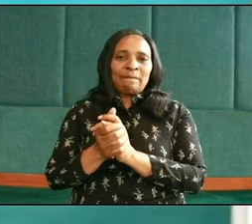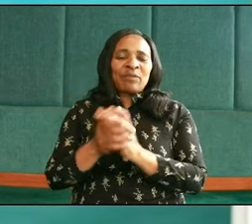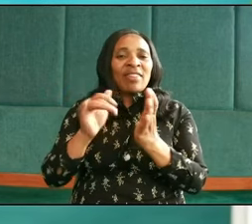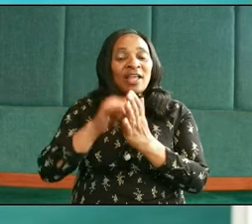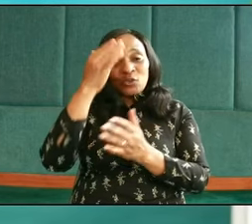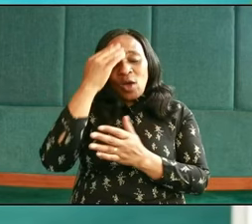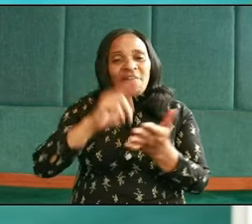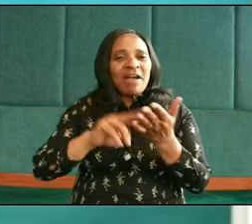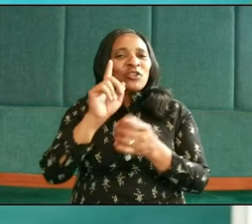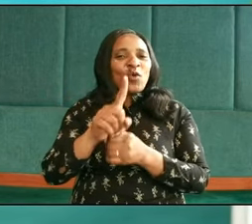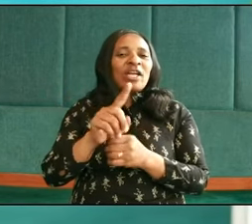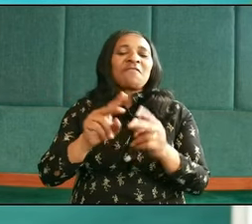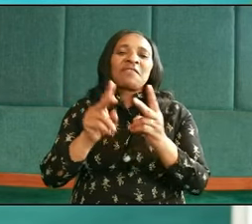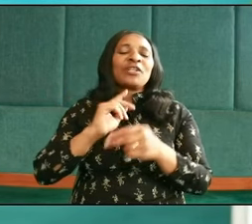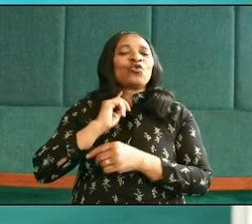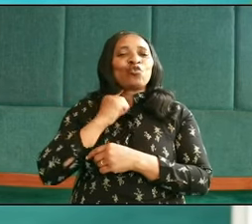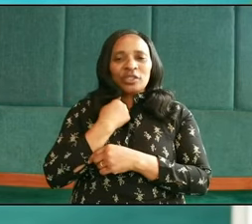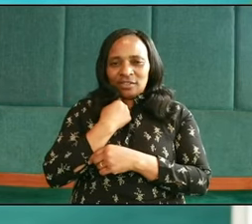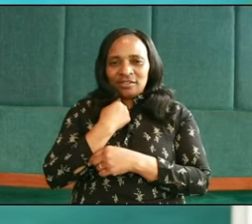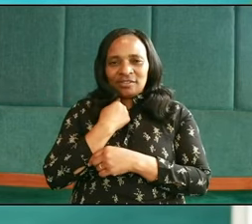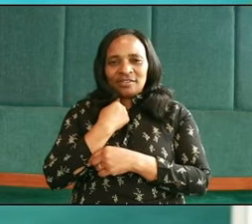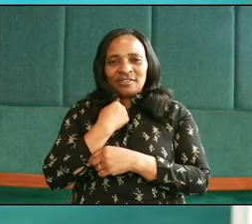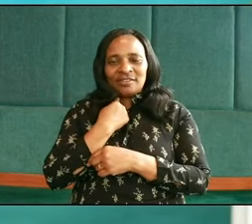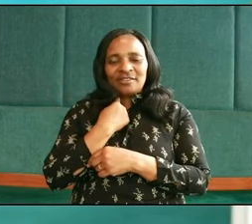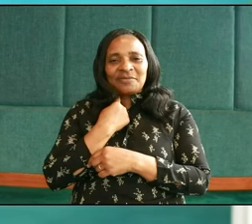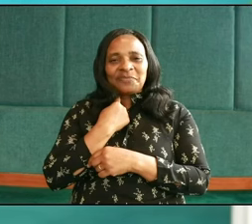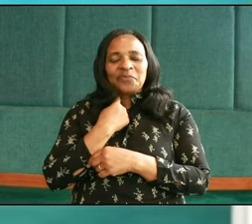verse 1 is very sweet when